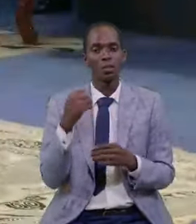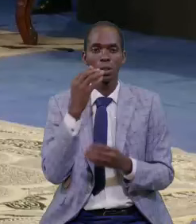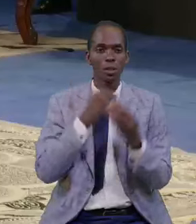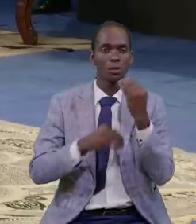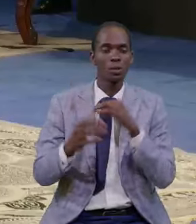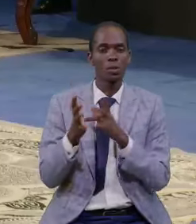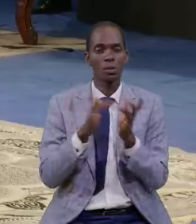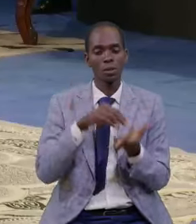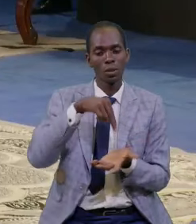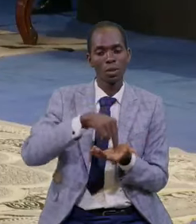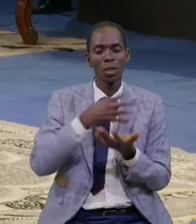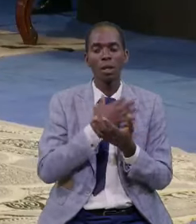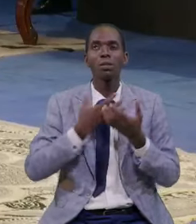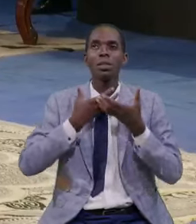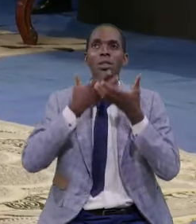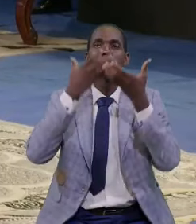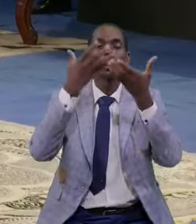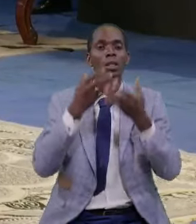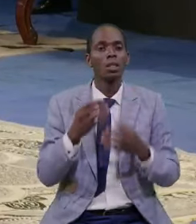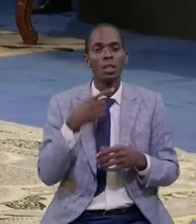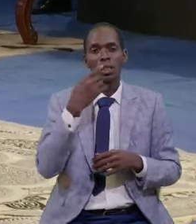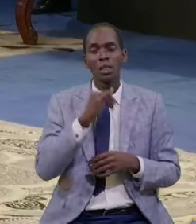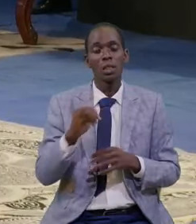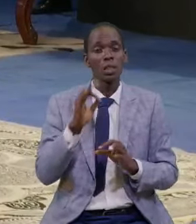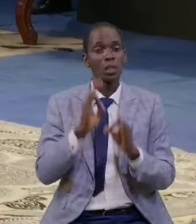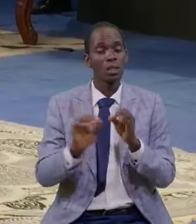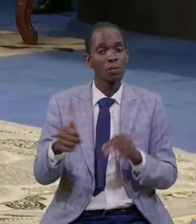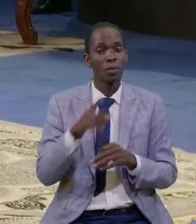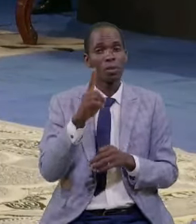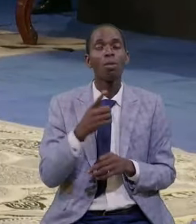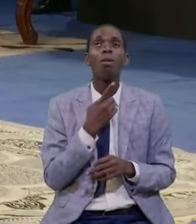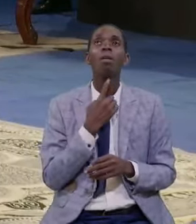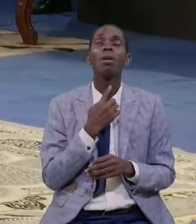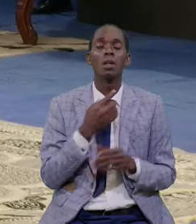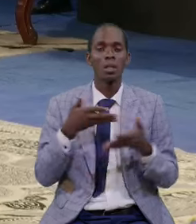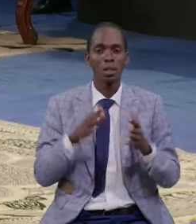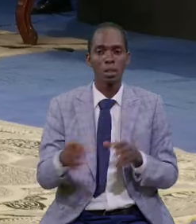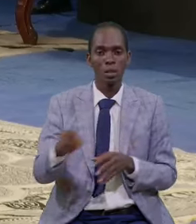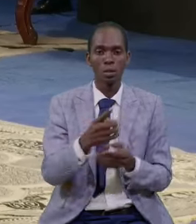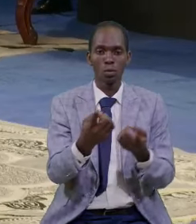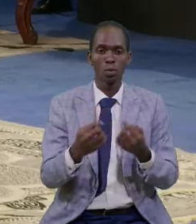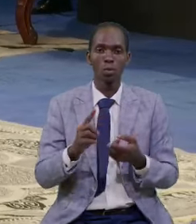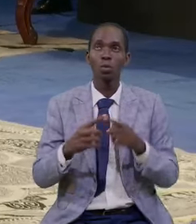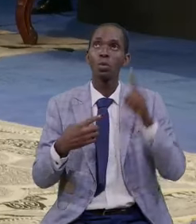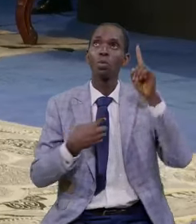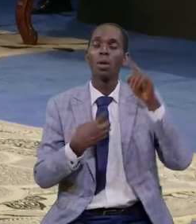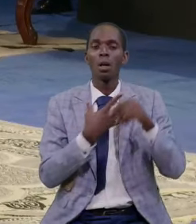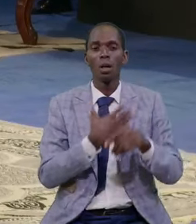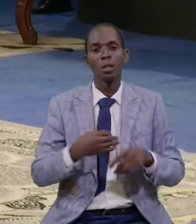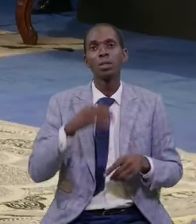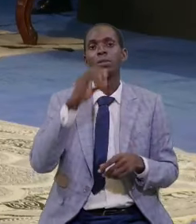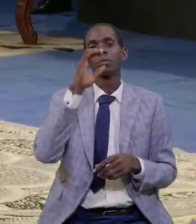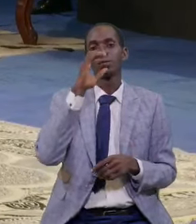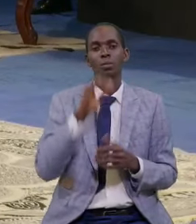saying, if any man thirst, let him come unto me and drink. He'll